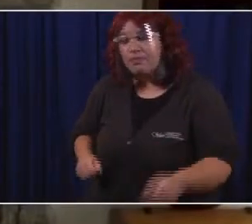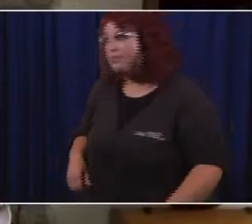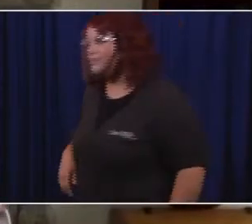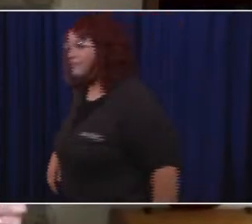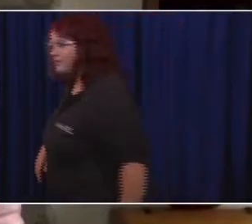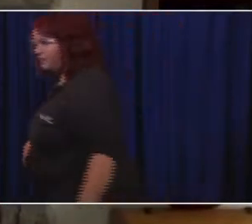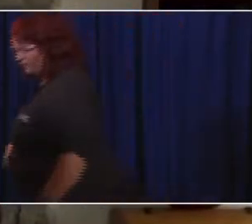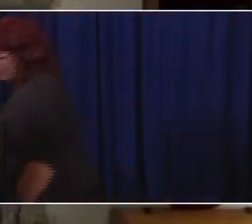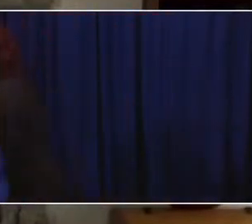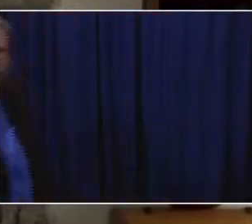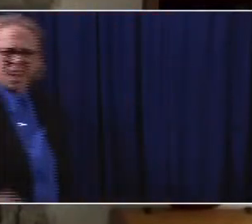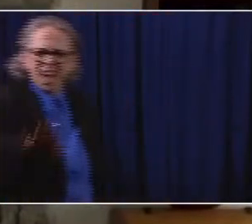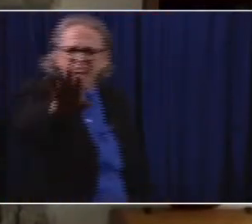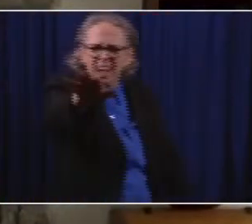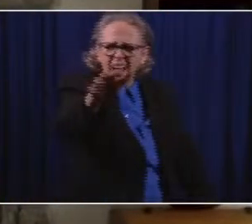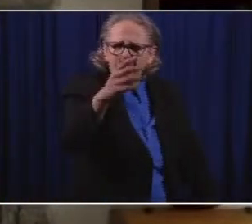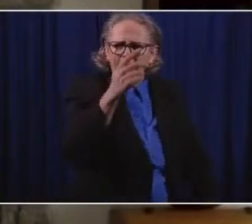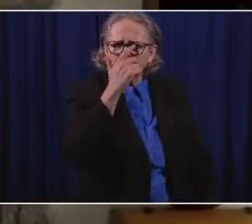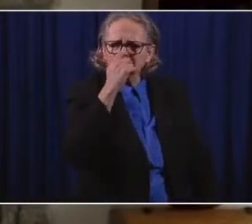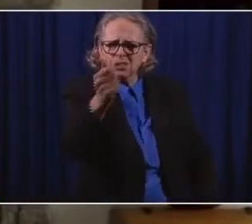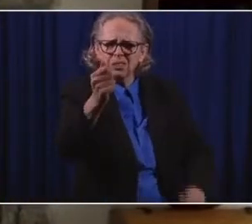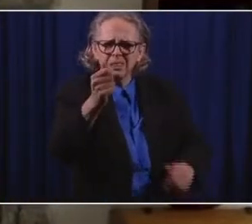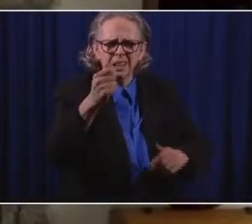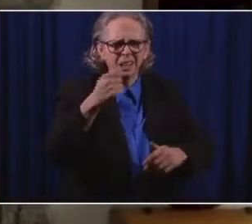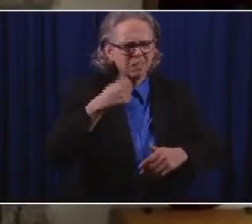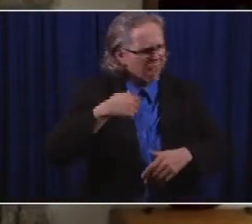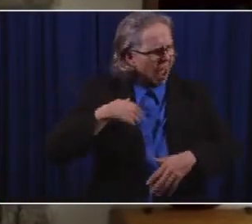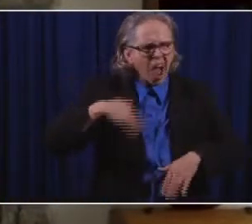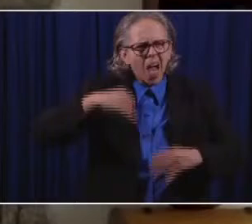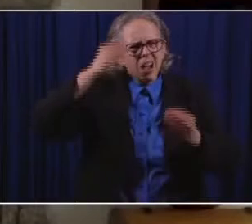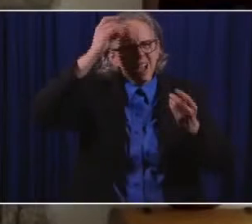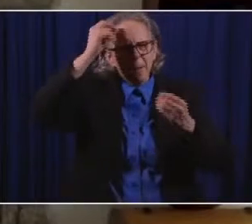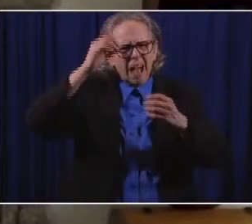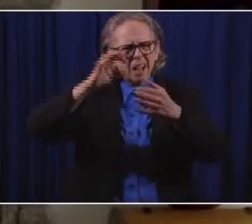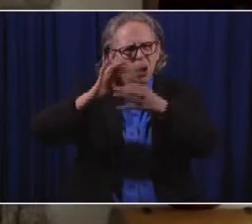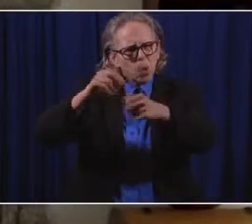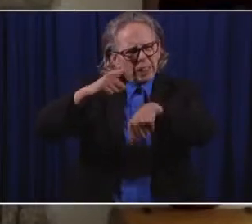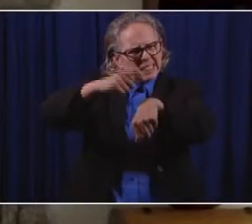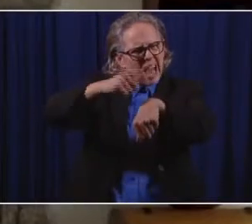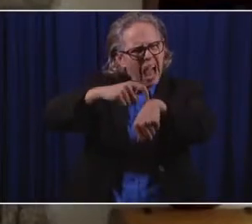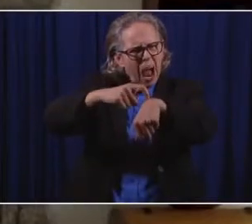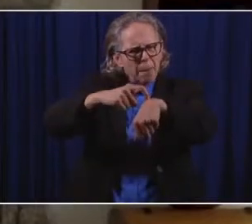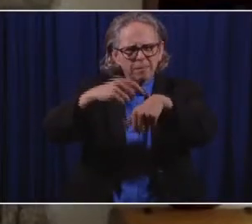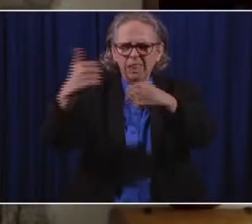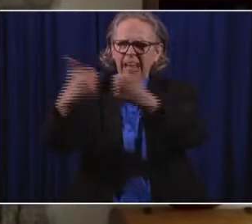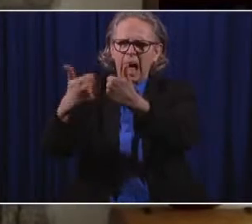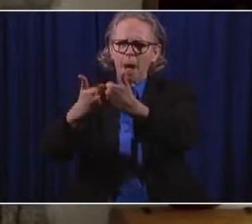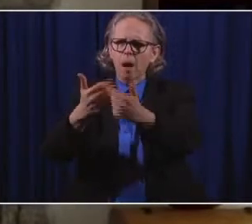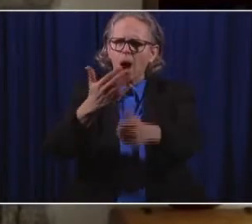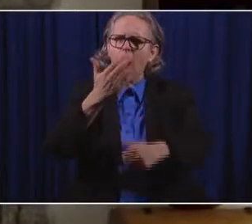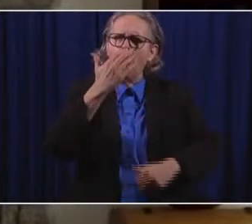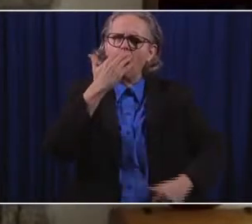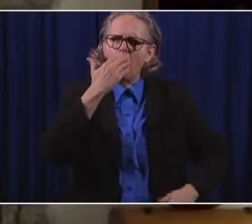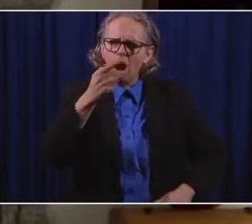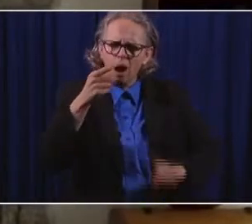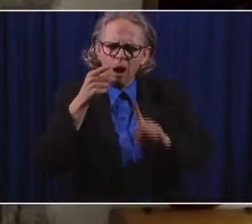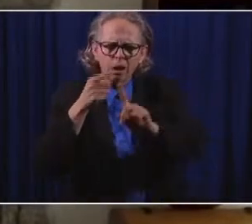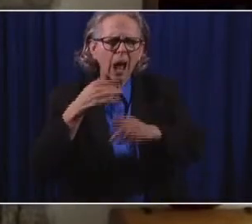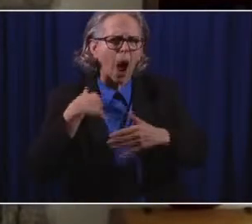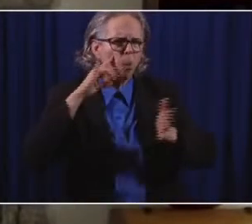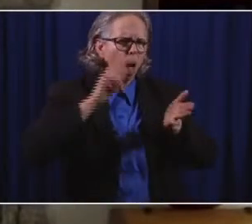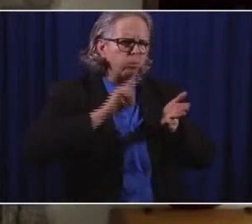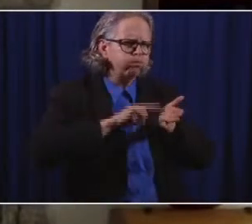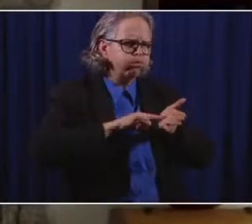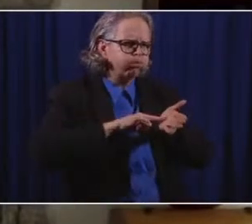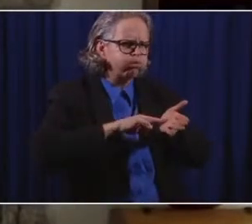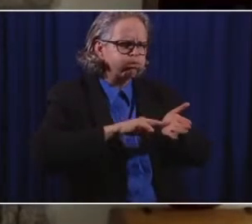were what they were available on. So we certainly can take a look at that. My concern about Big Ten football has always been not what goes